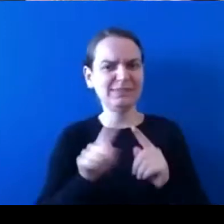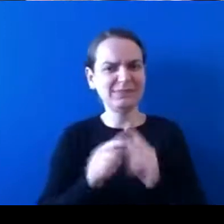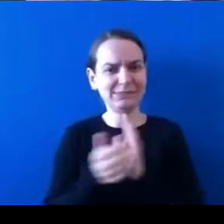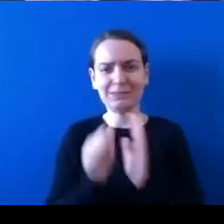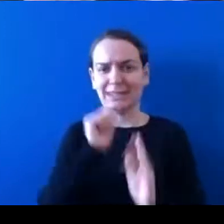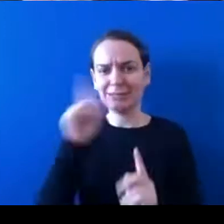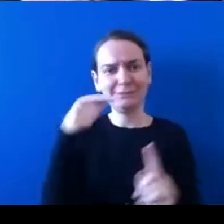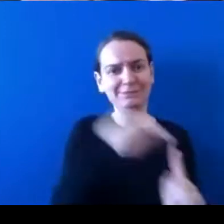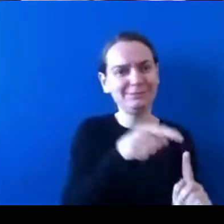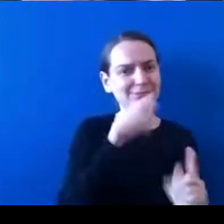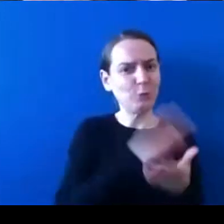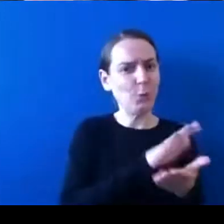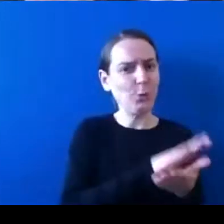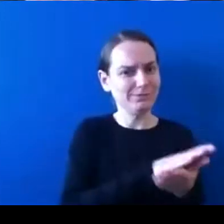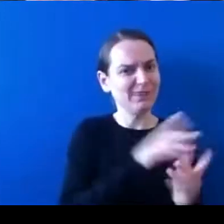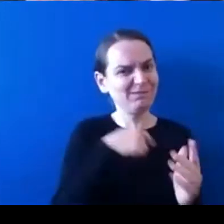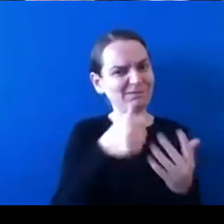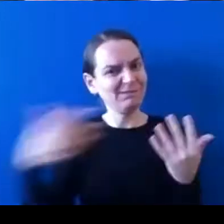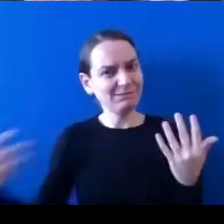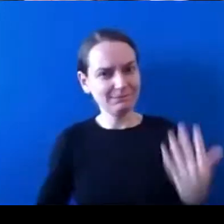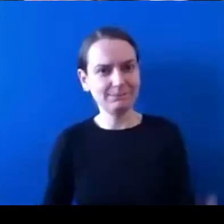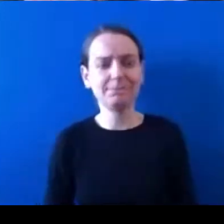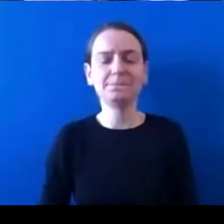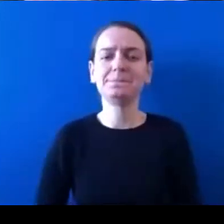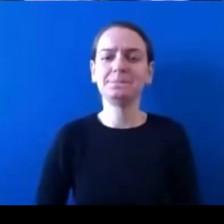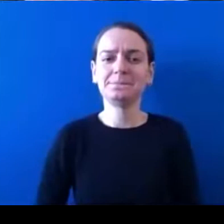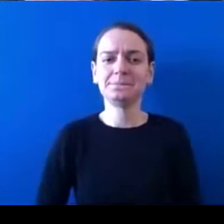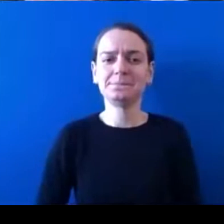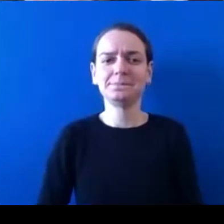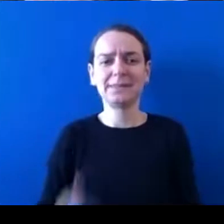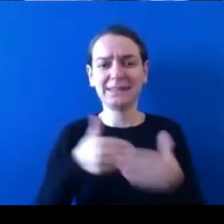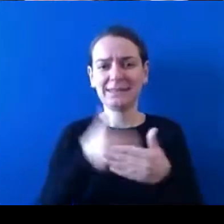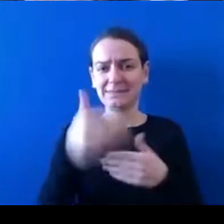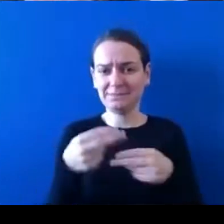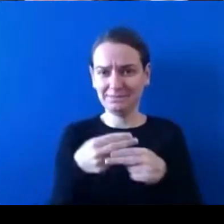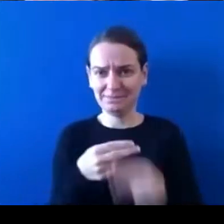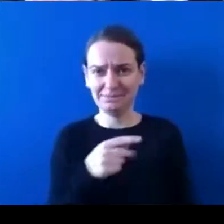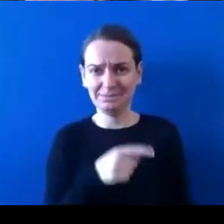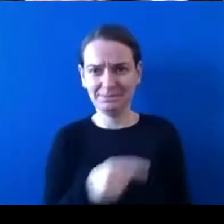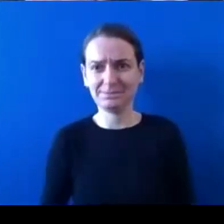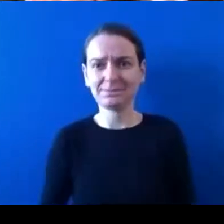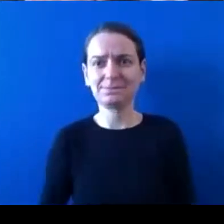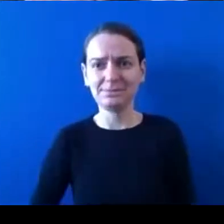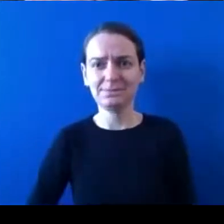Some of the skills that you have from your school curriculum are reading, writing, and arithmetic.